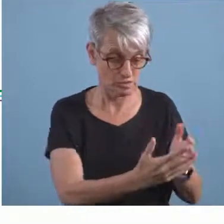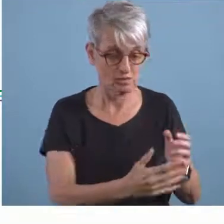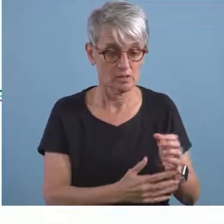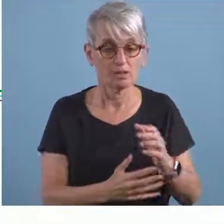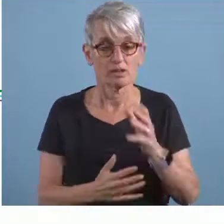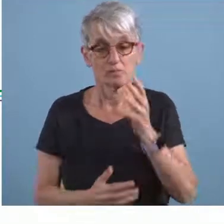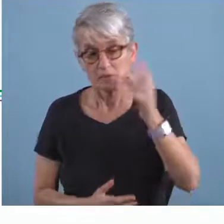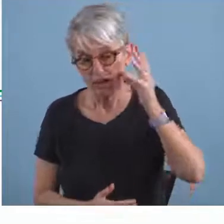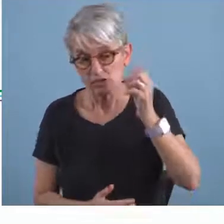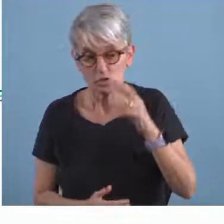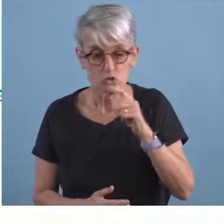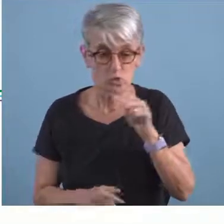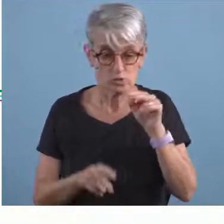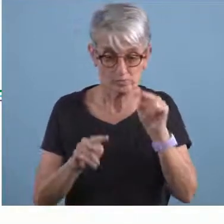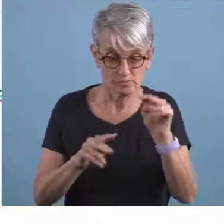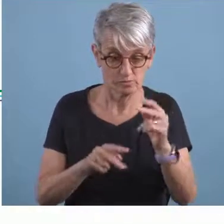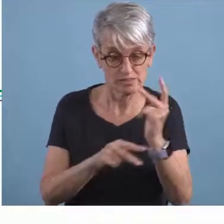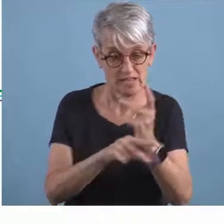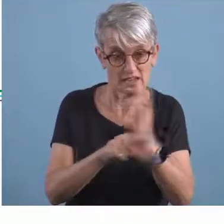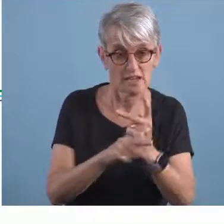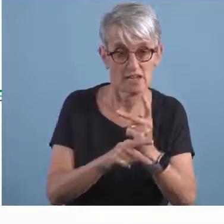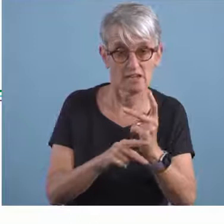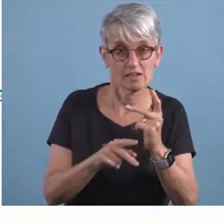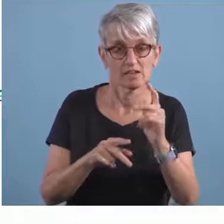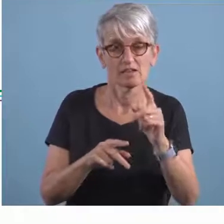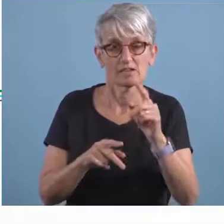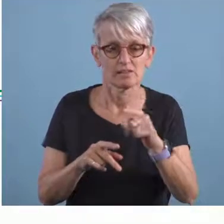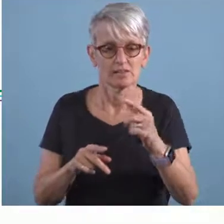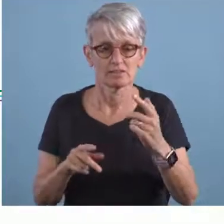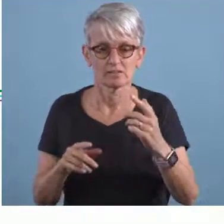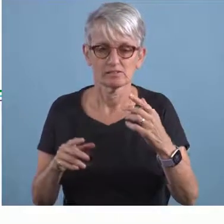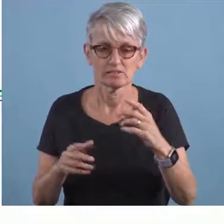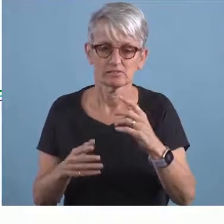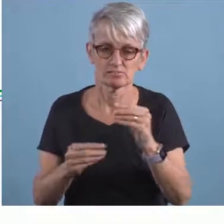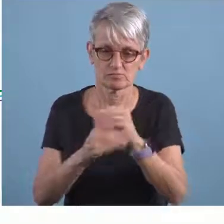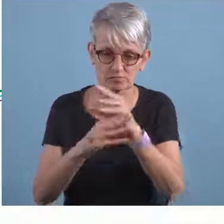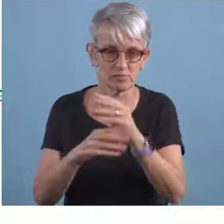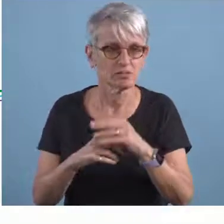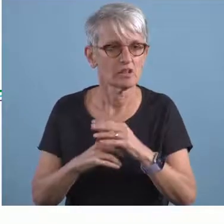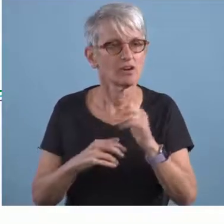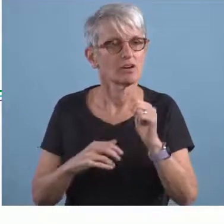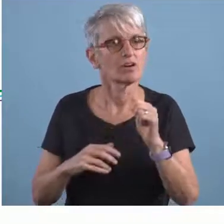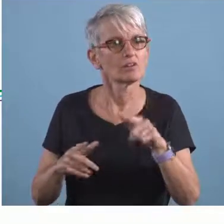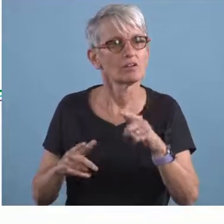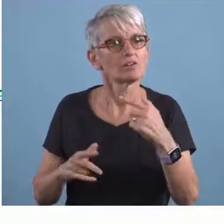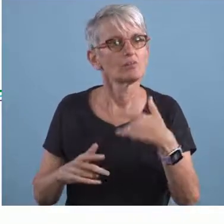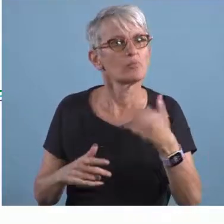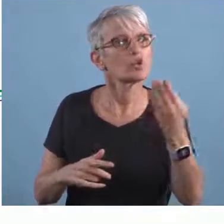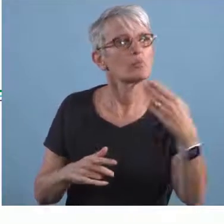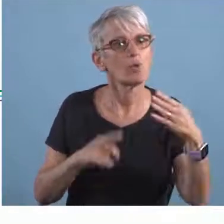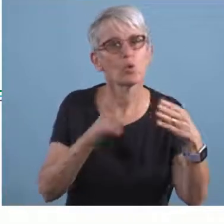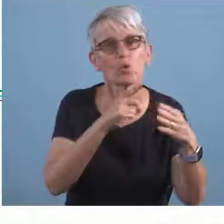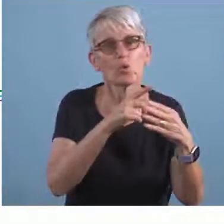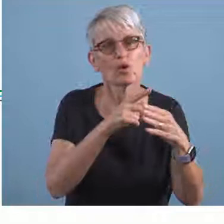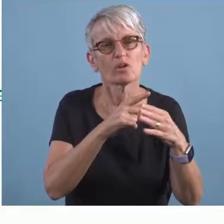caregivers who are involved in the telehealth session are blue bar.